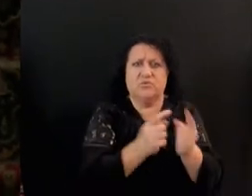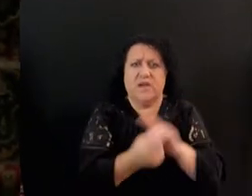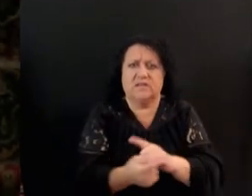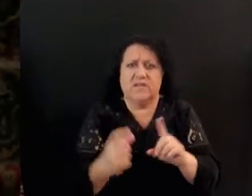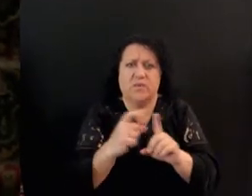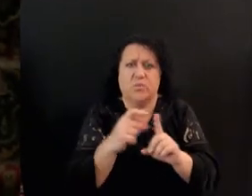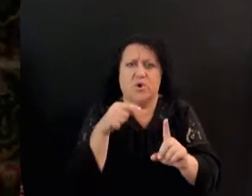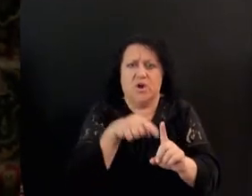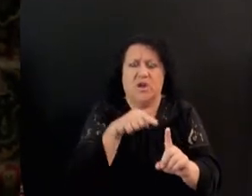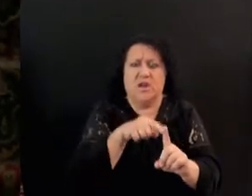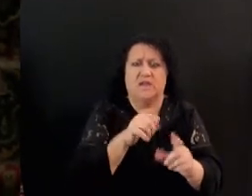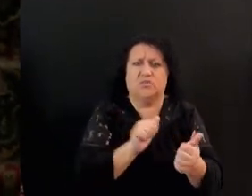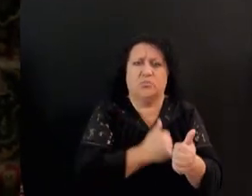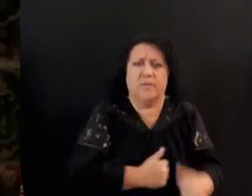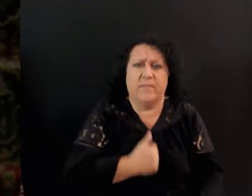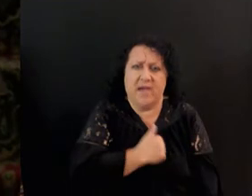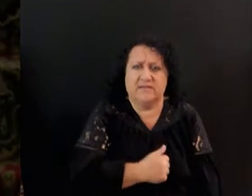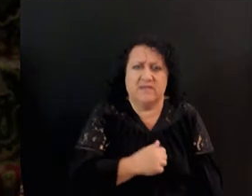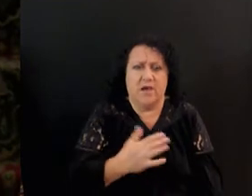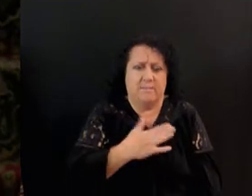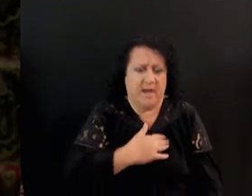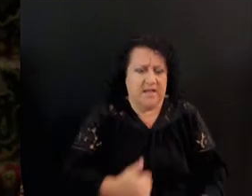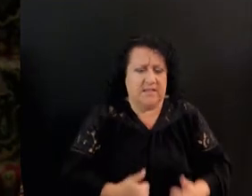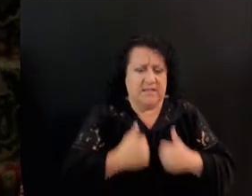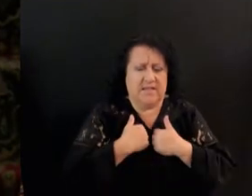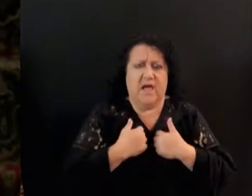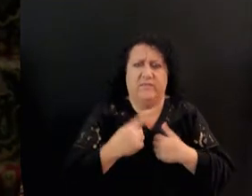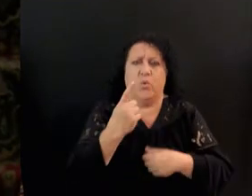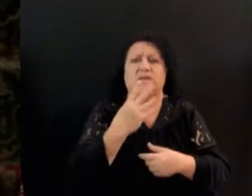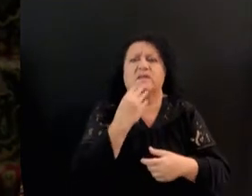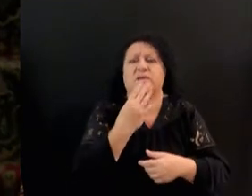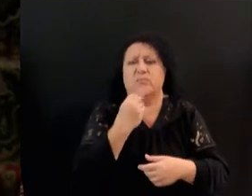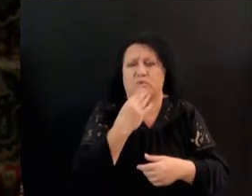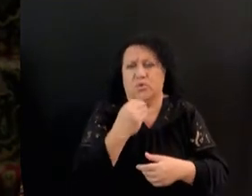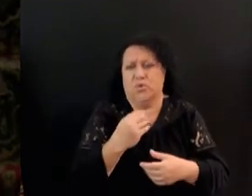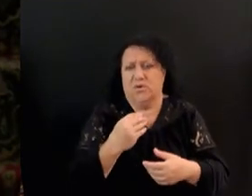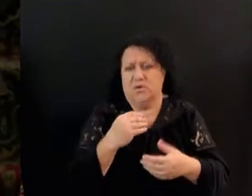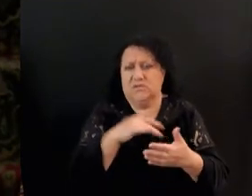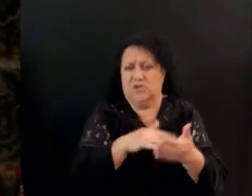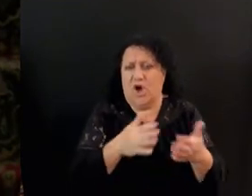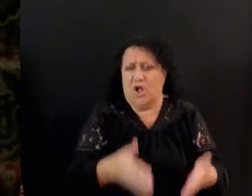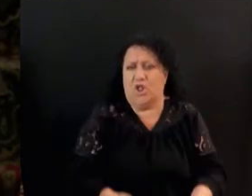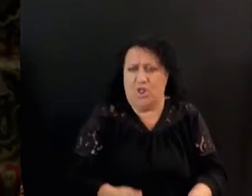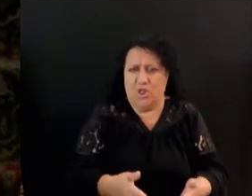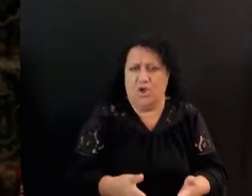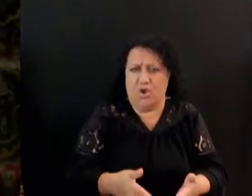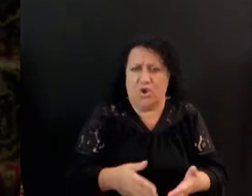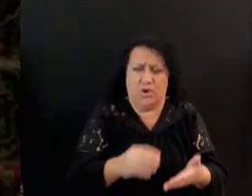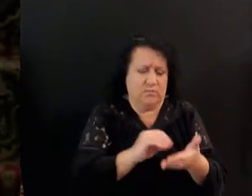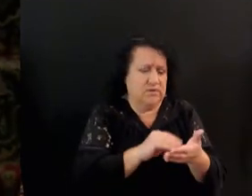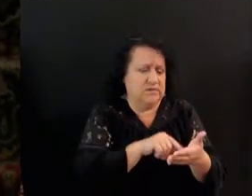back my life. One Hebrew scholar defines it as my life he brings back.